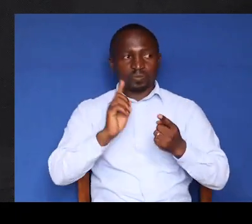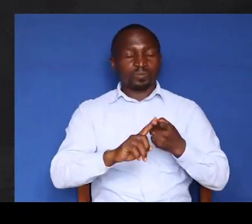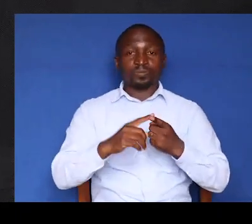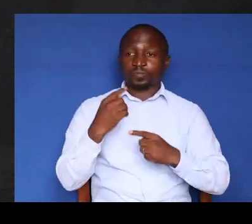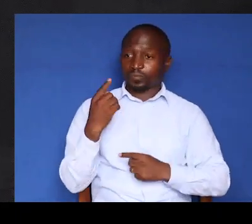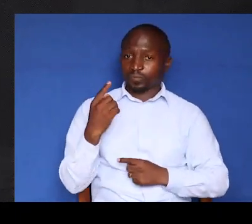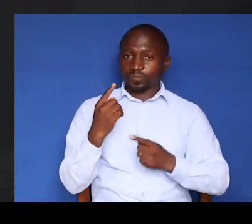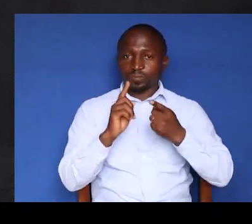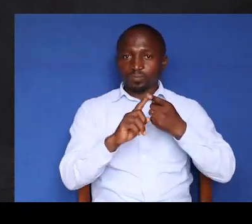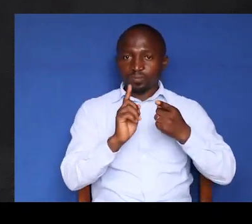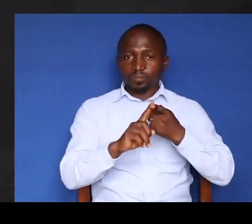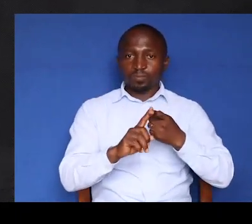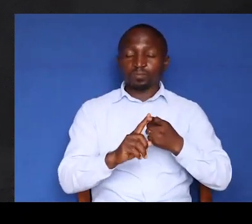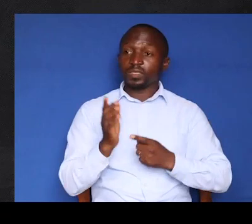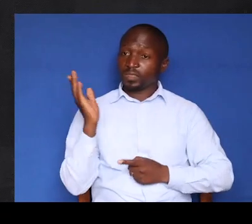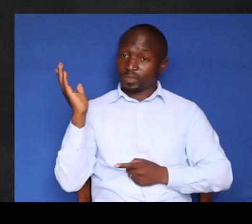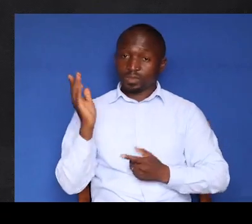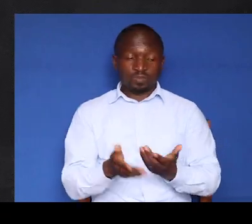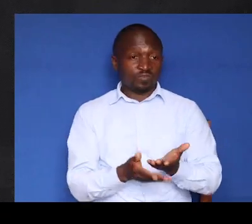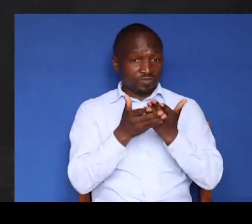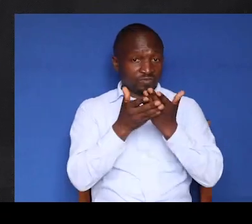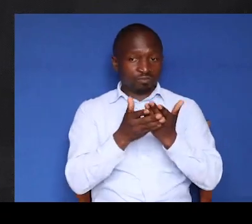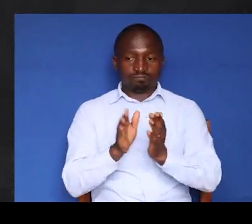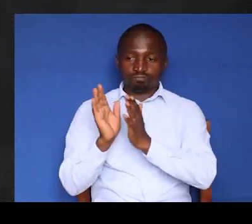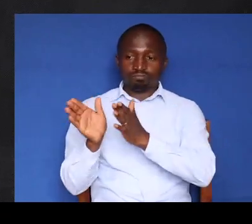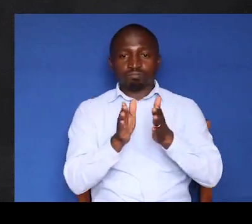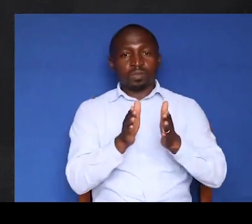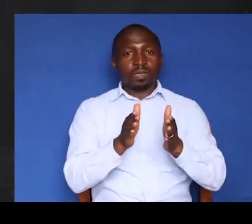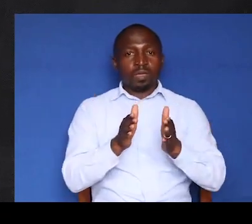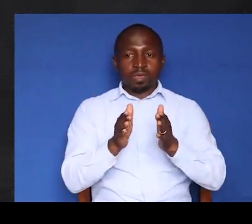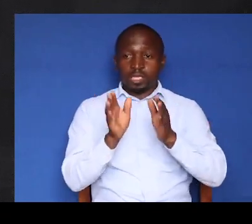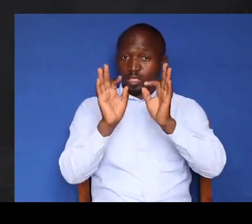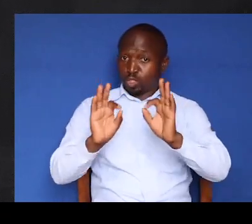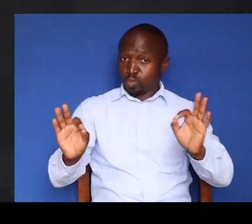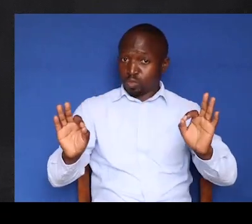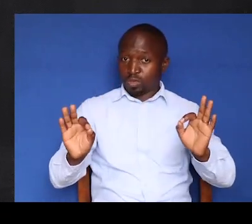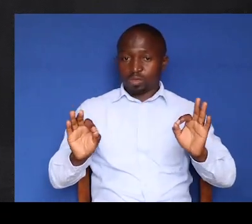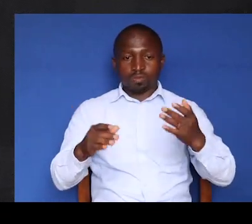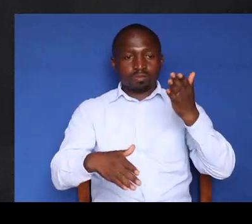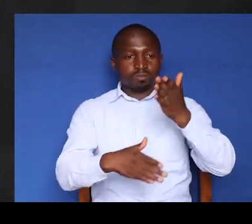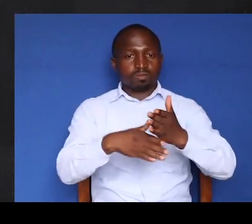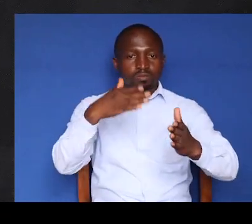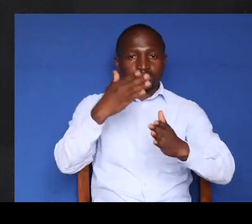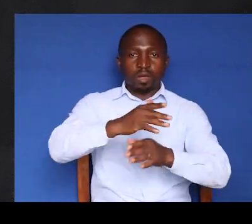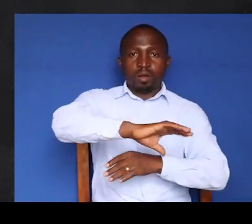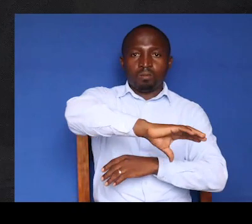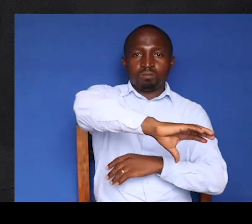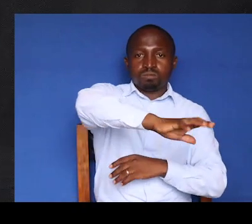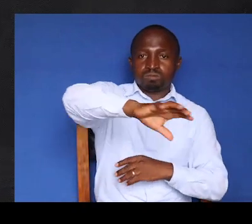One, it directs good plan of dams construction